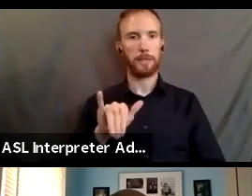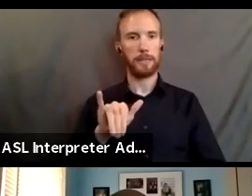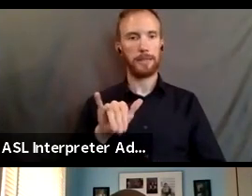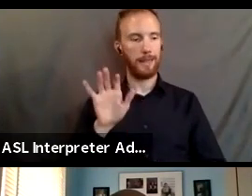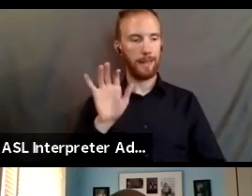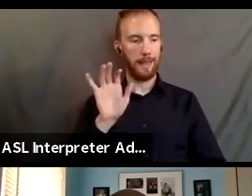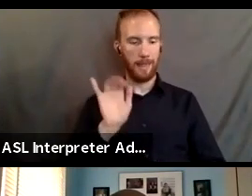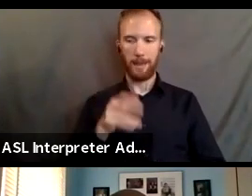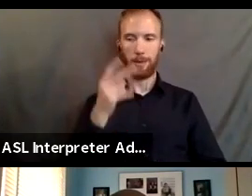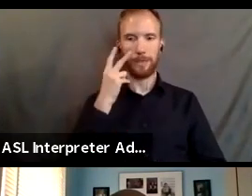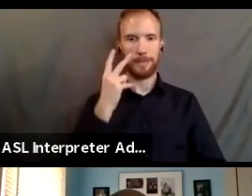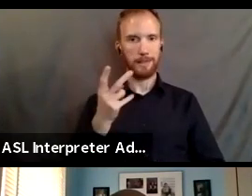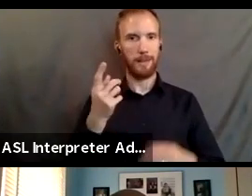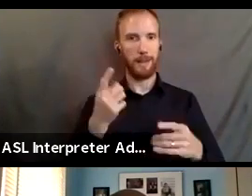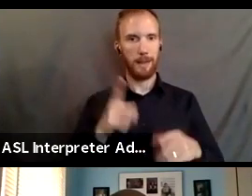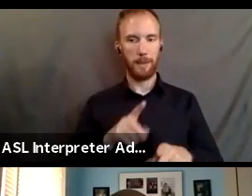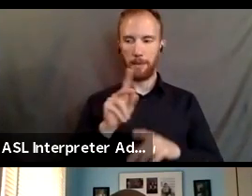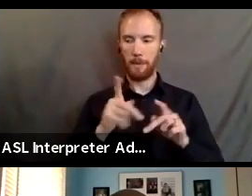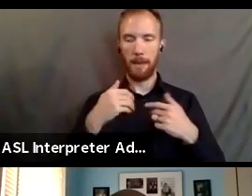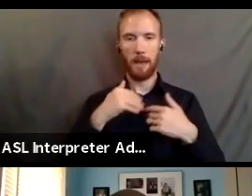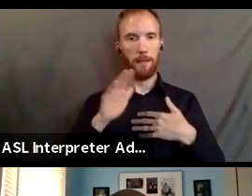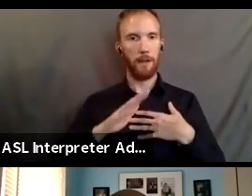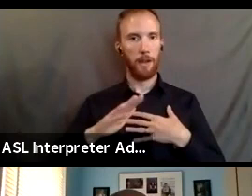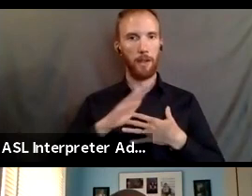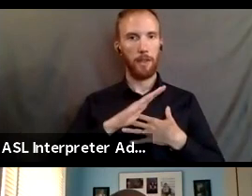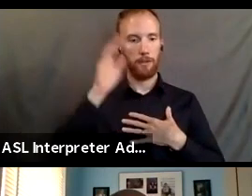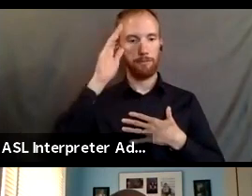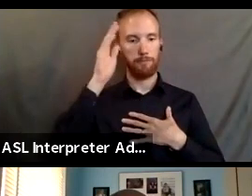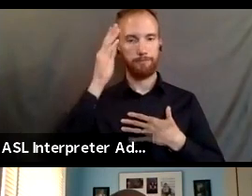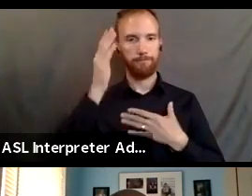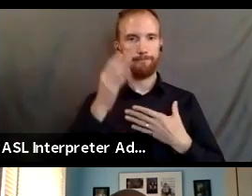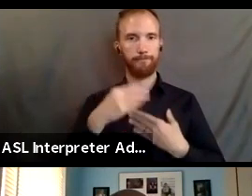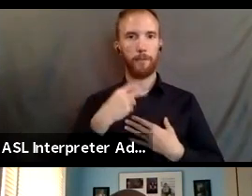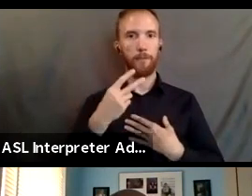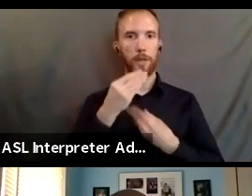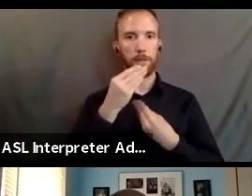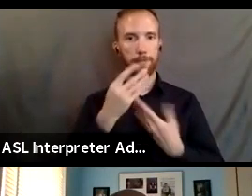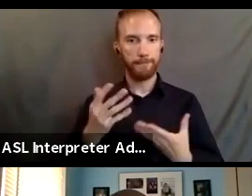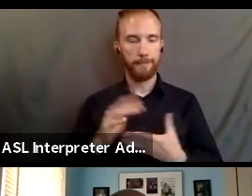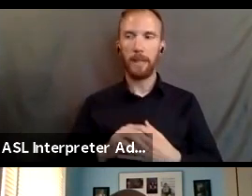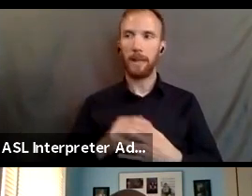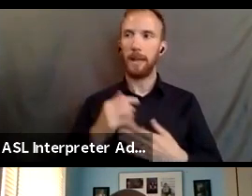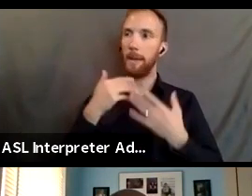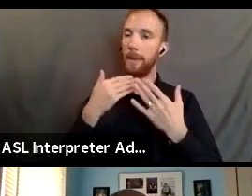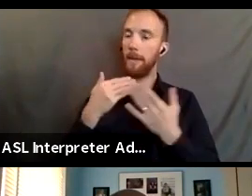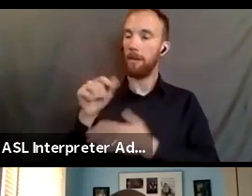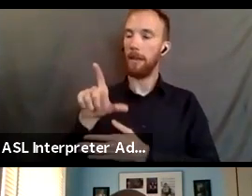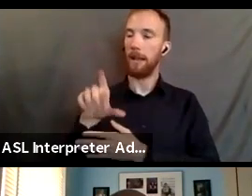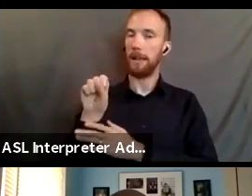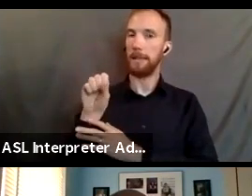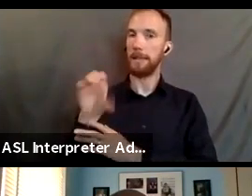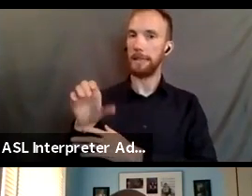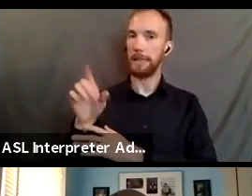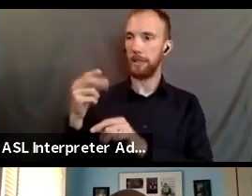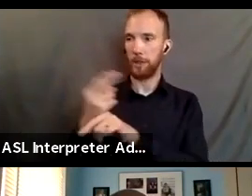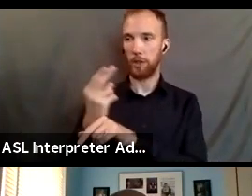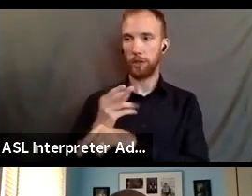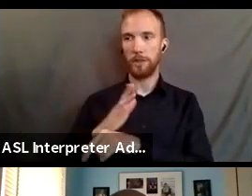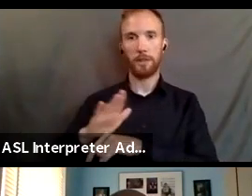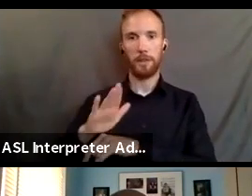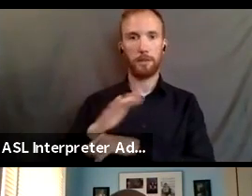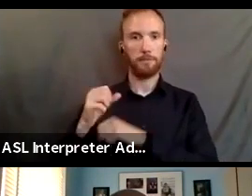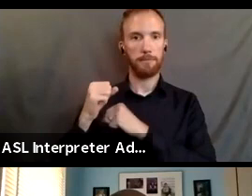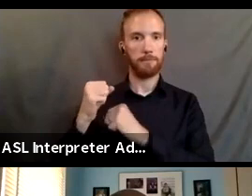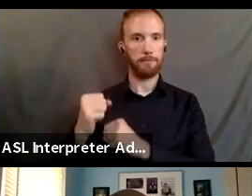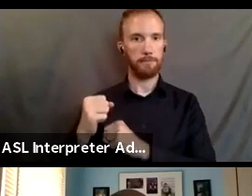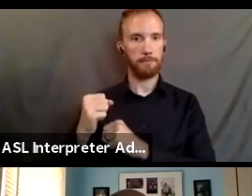um say i appreciate the lsp at the different schools using their voice but i also encourage the